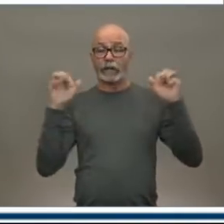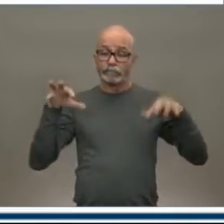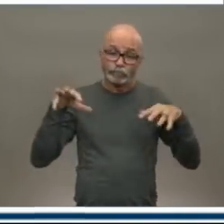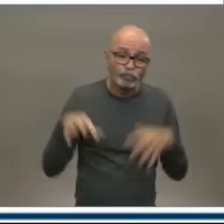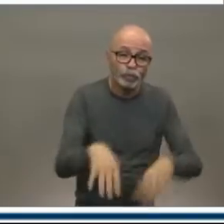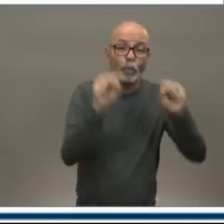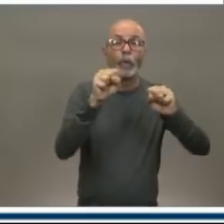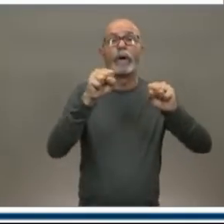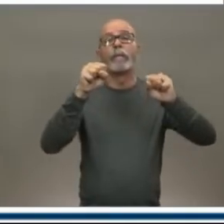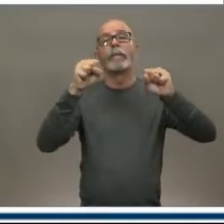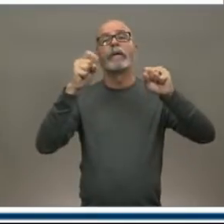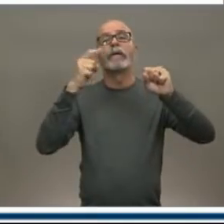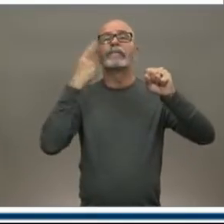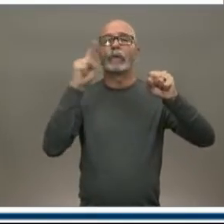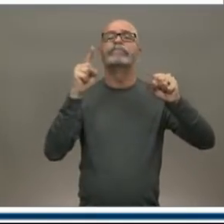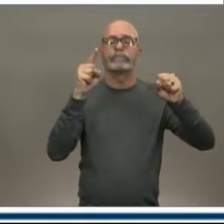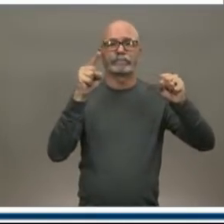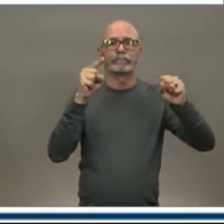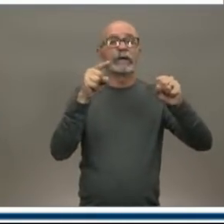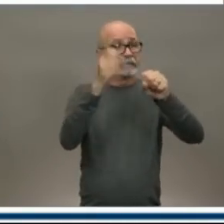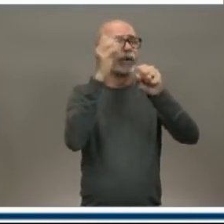very shortly on our website,